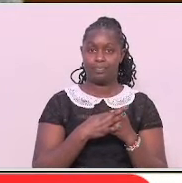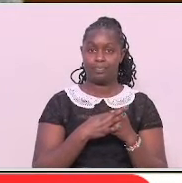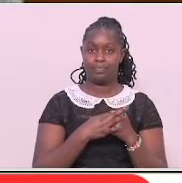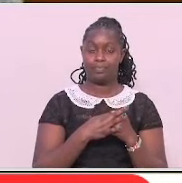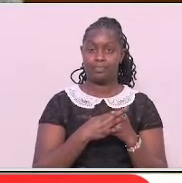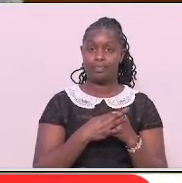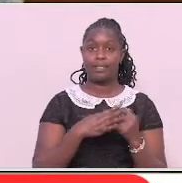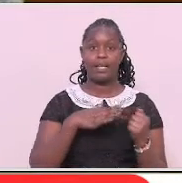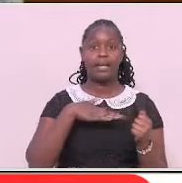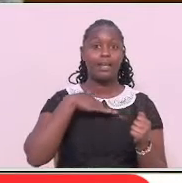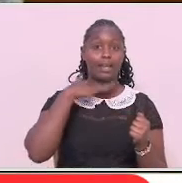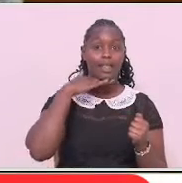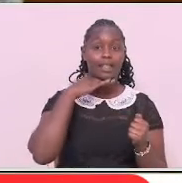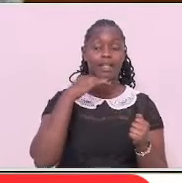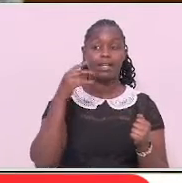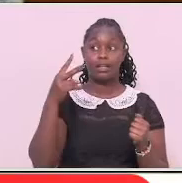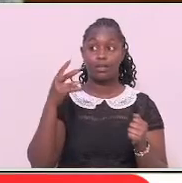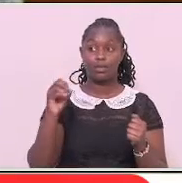deaths in 2020,